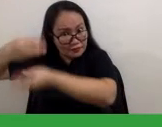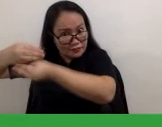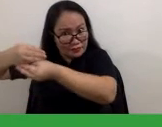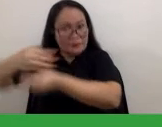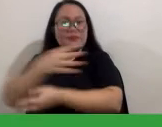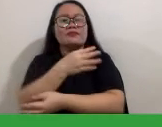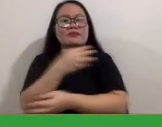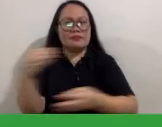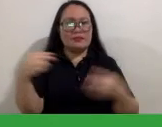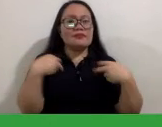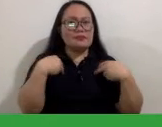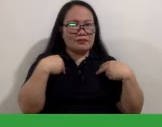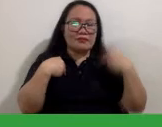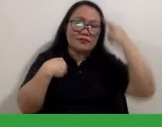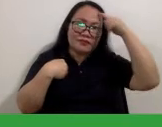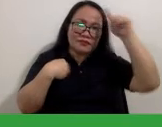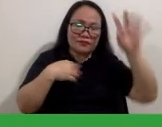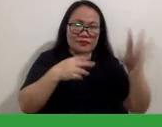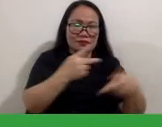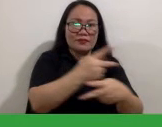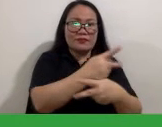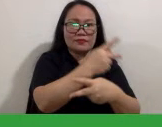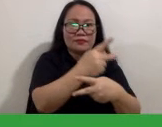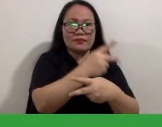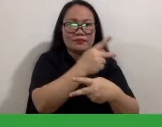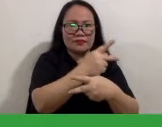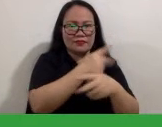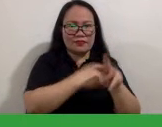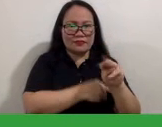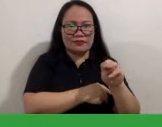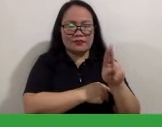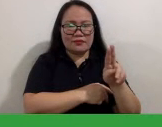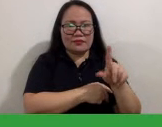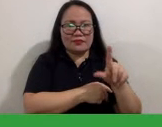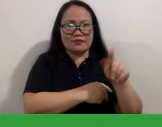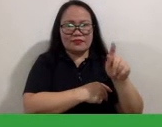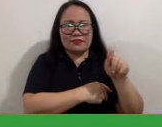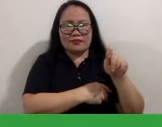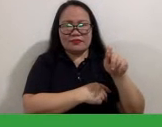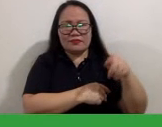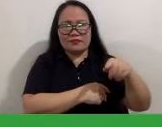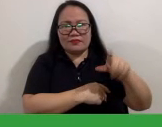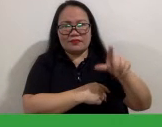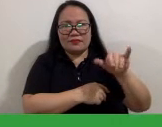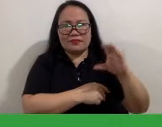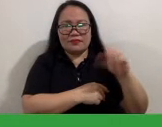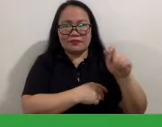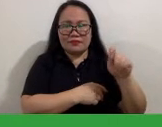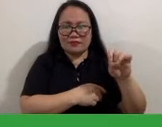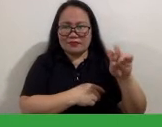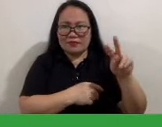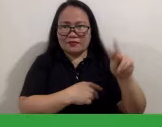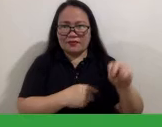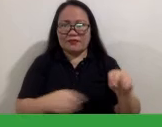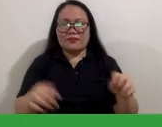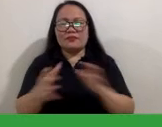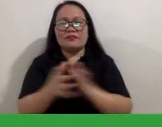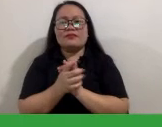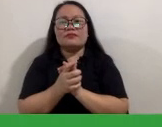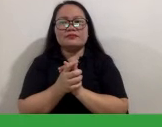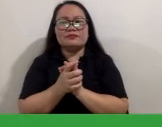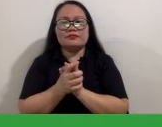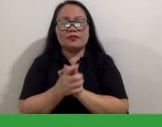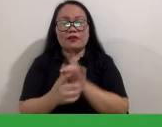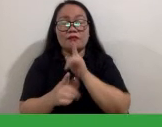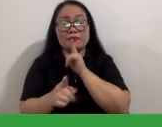associative property of multiplication. Bakit meron tayong associative property sa addition and multiplication? Kasi kagaya ng